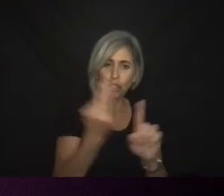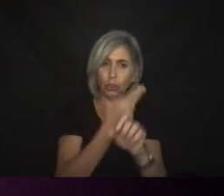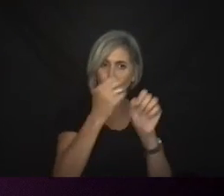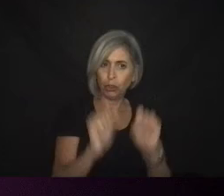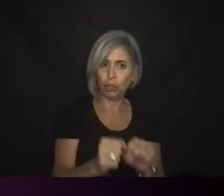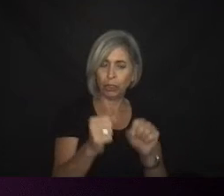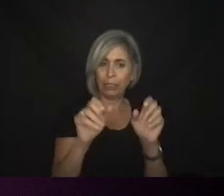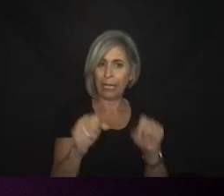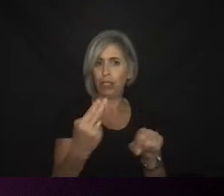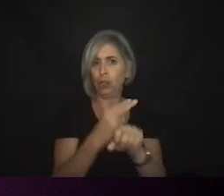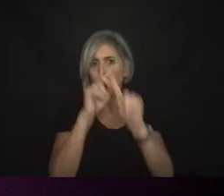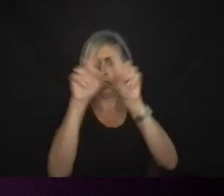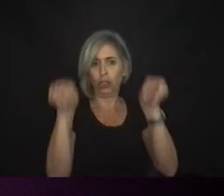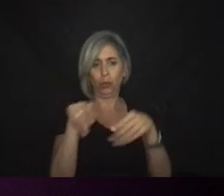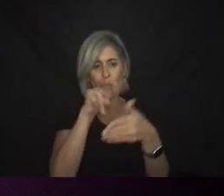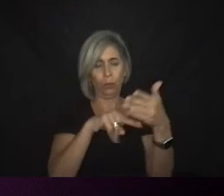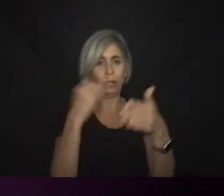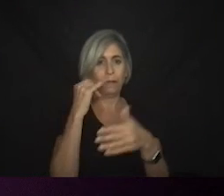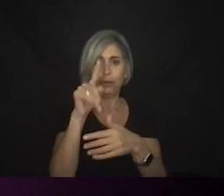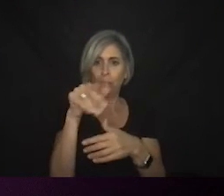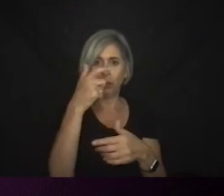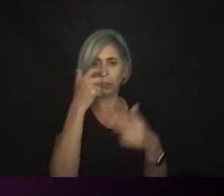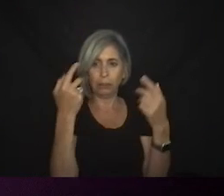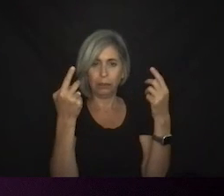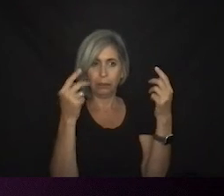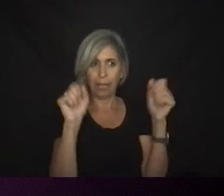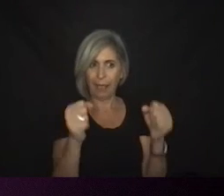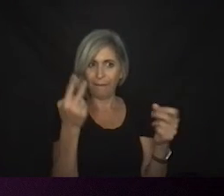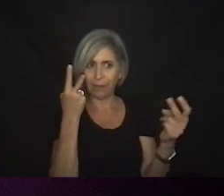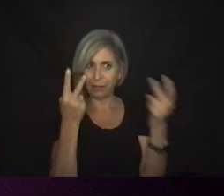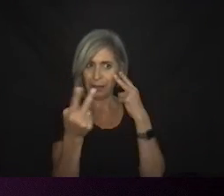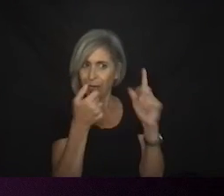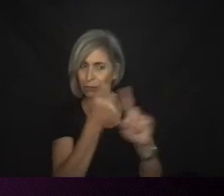use a screen reader if you're someone who's sighted or things like that.